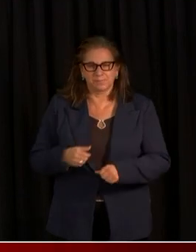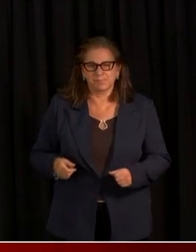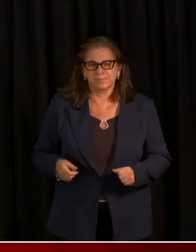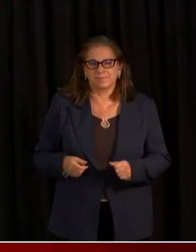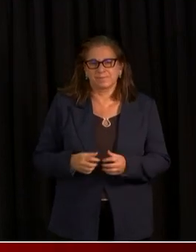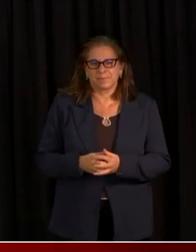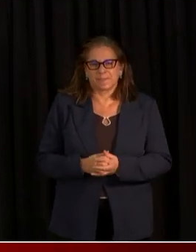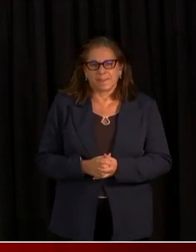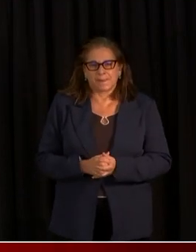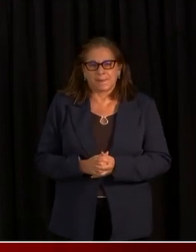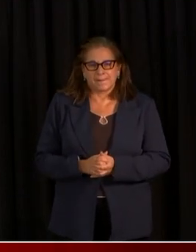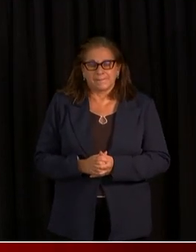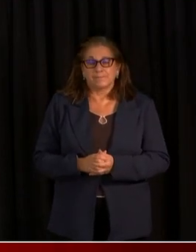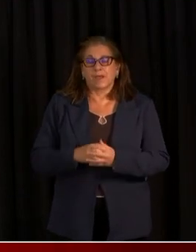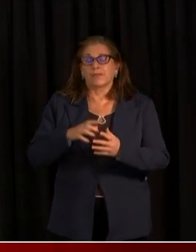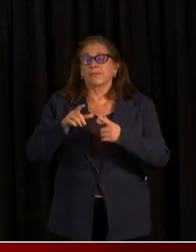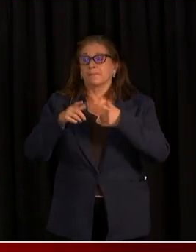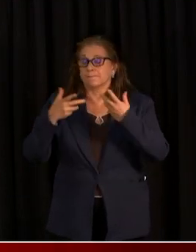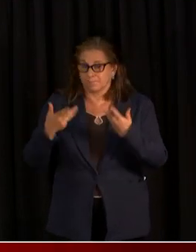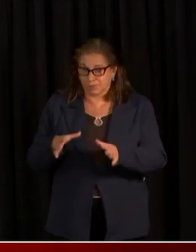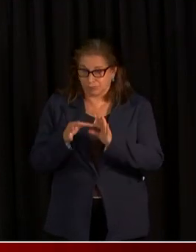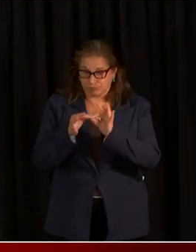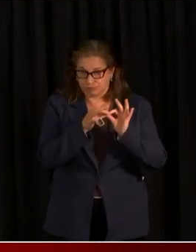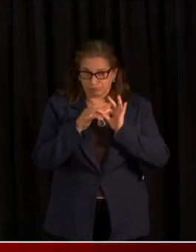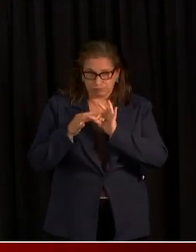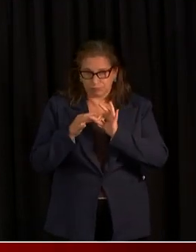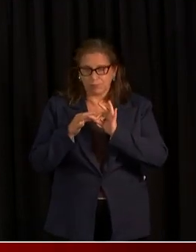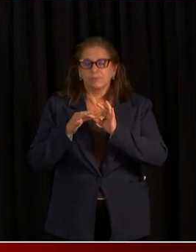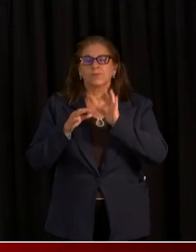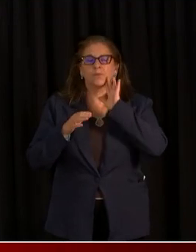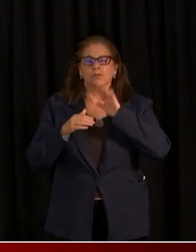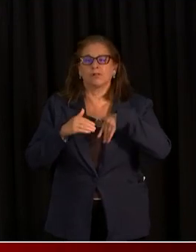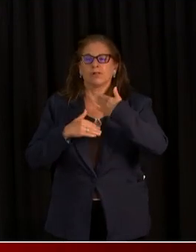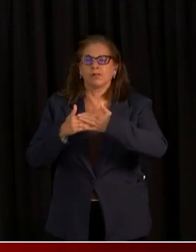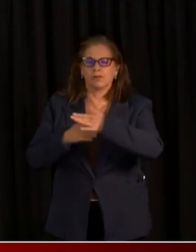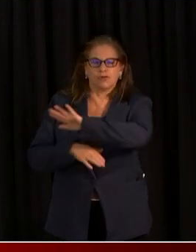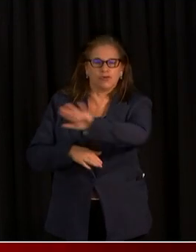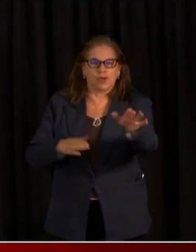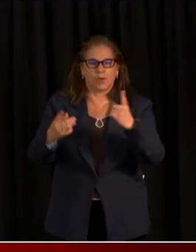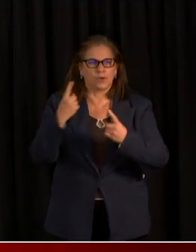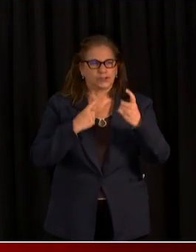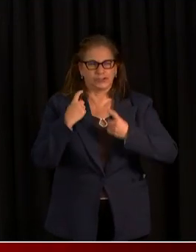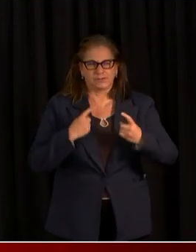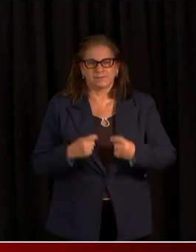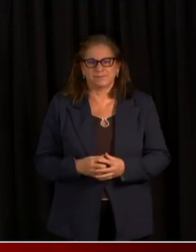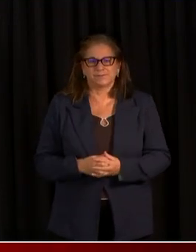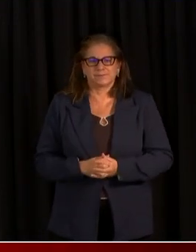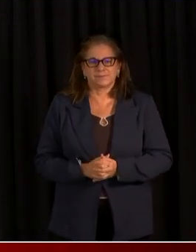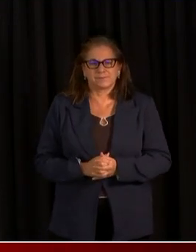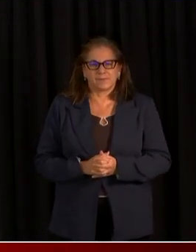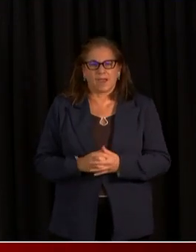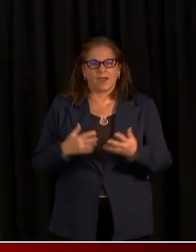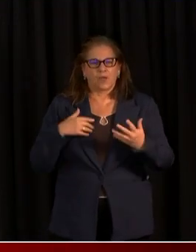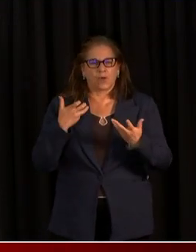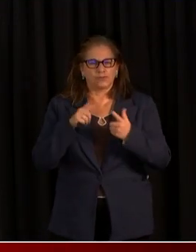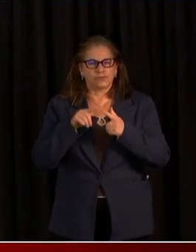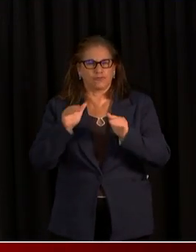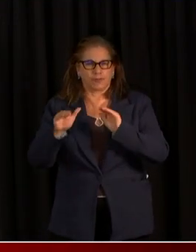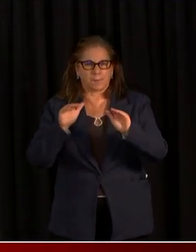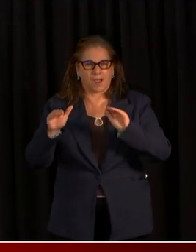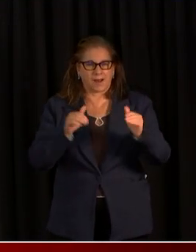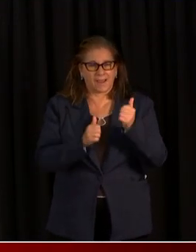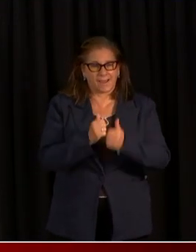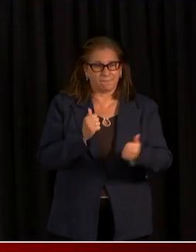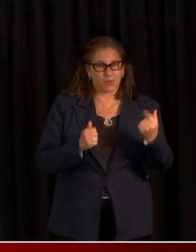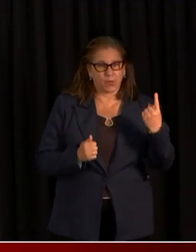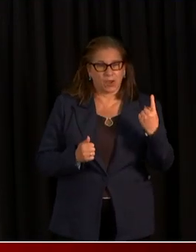your questions. I want to start by reminding everyone that I have enacted a heat